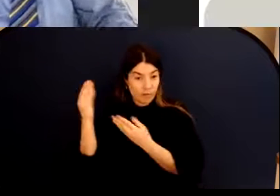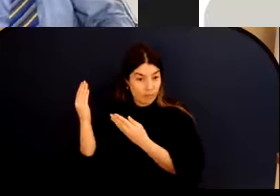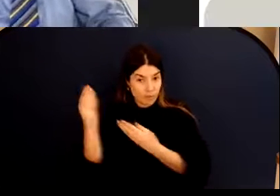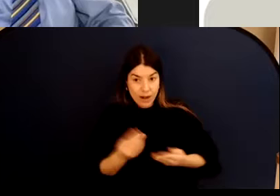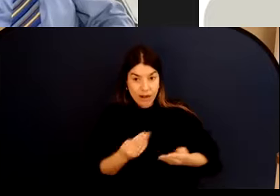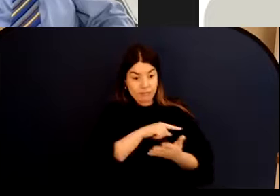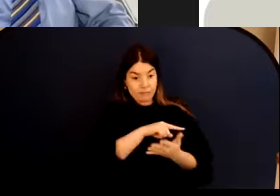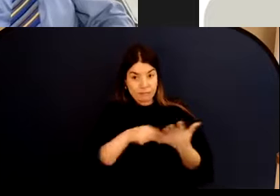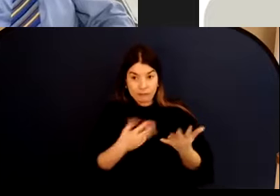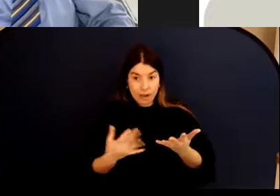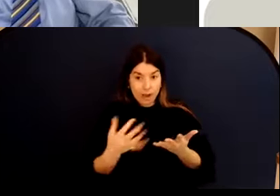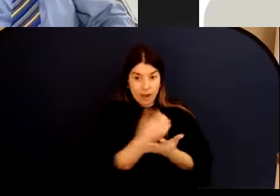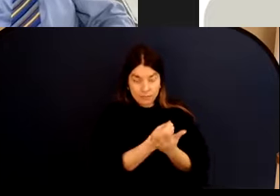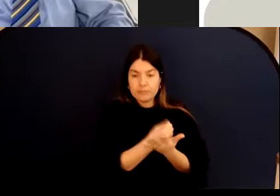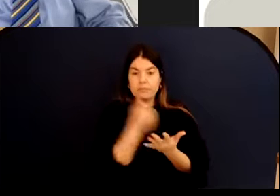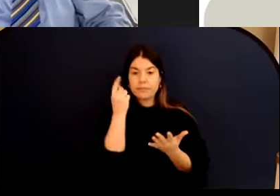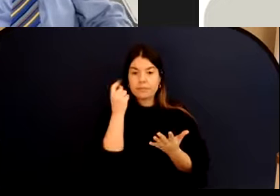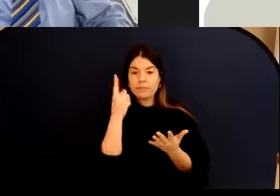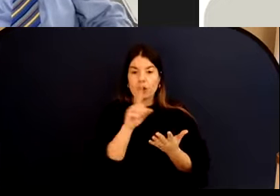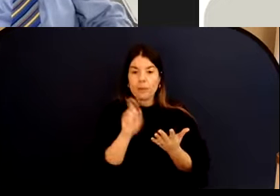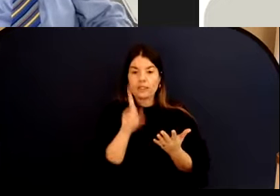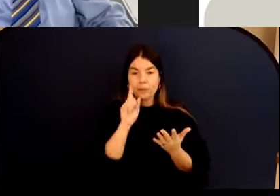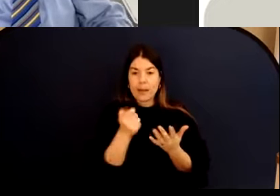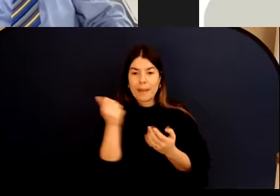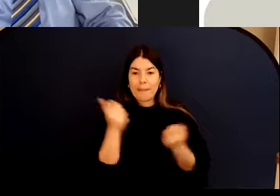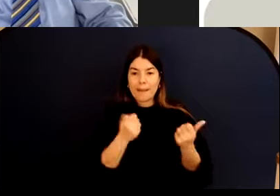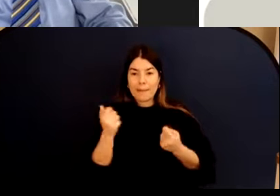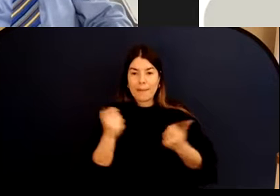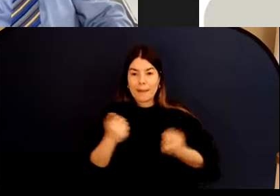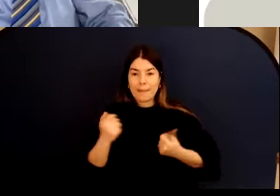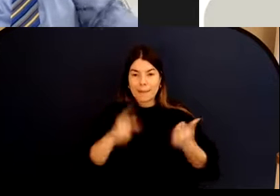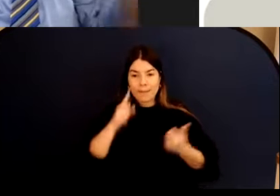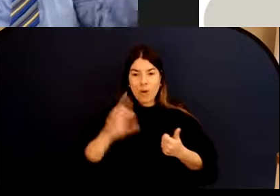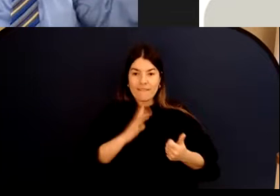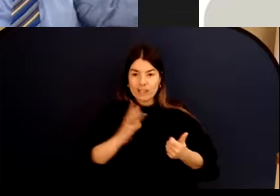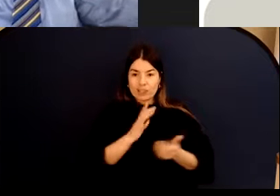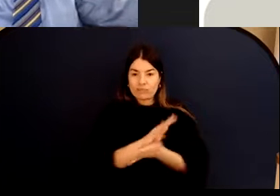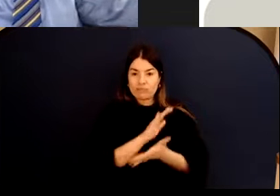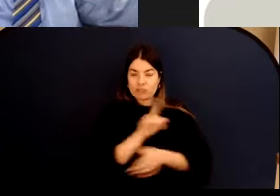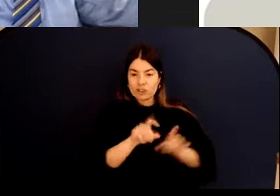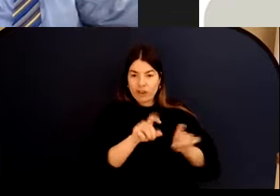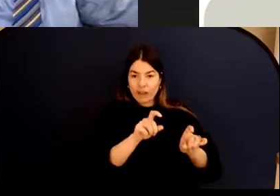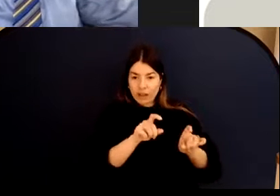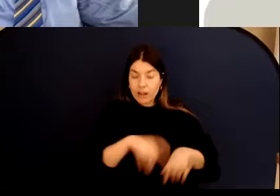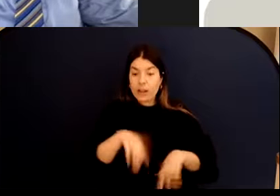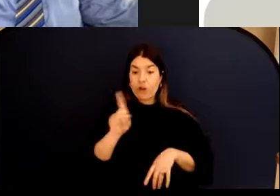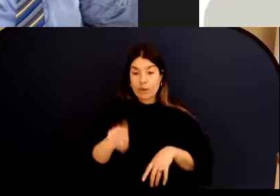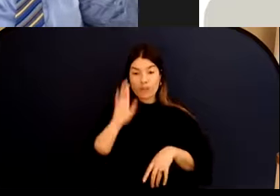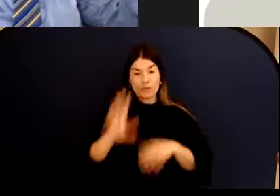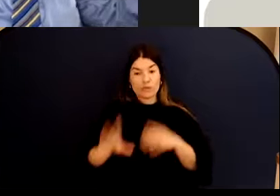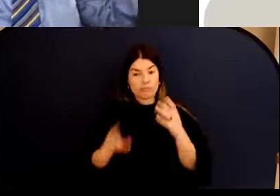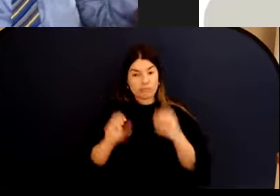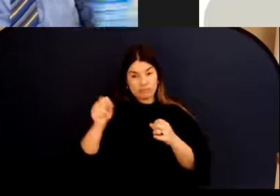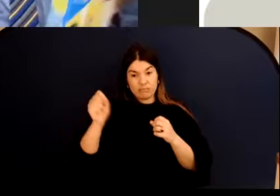end up being taken off. As what was mentioned earlier, questions are being added, but more still needs to be